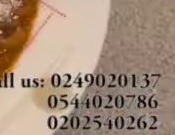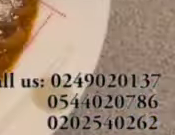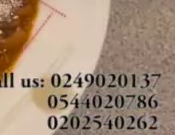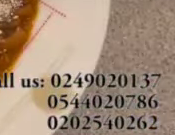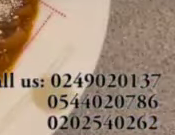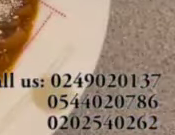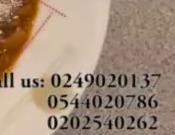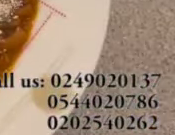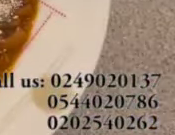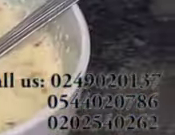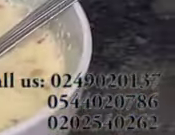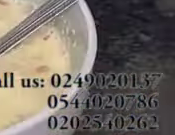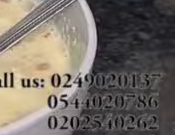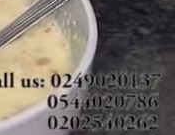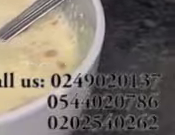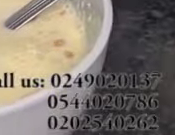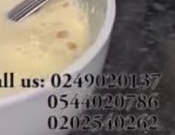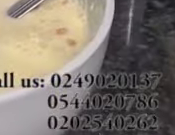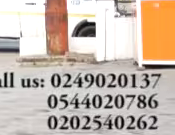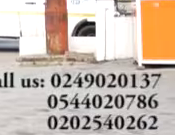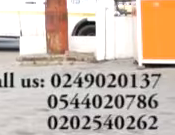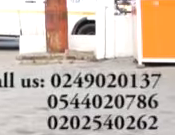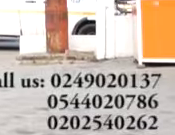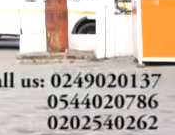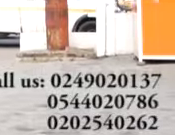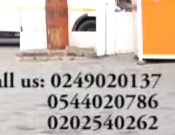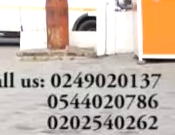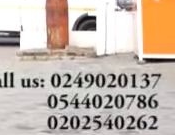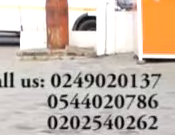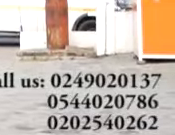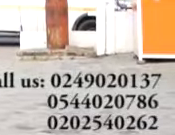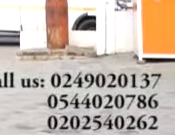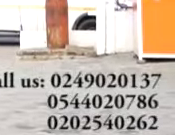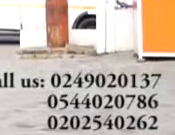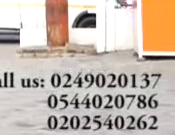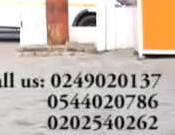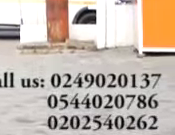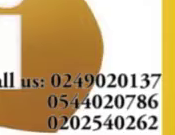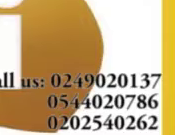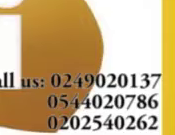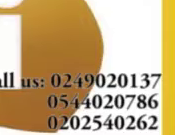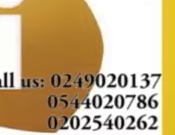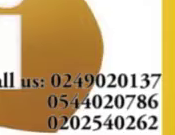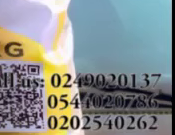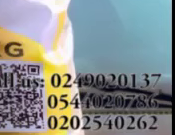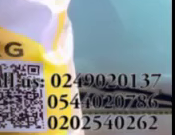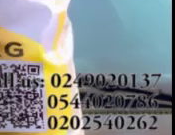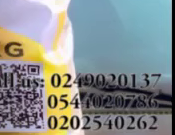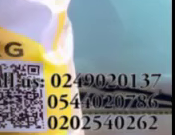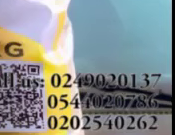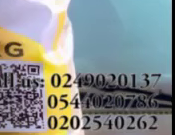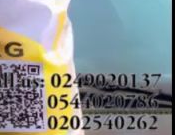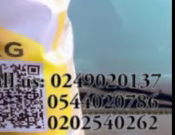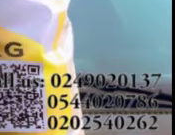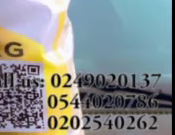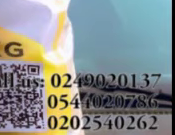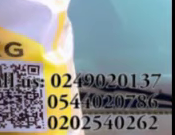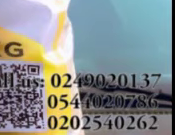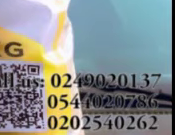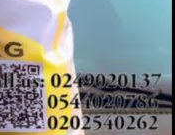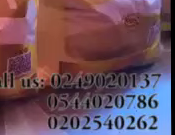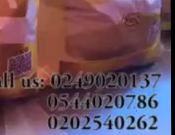peba, soakings, and as a baby be up the gari here. And they tasty gari from I Shine Foods. And to call them, we'll